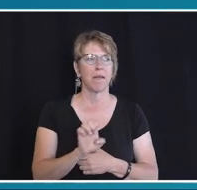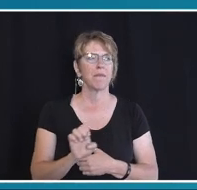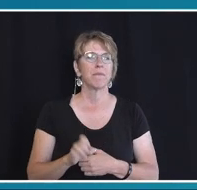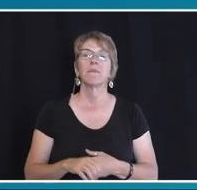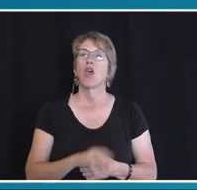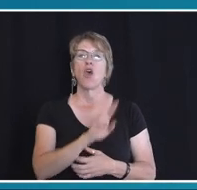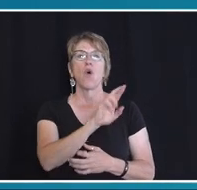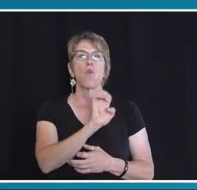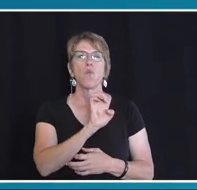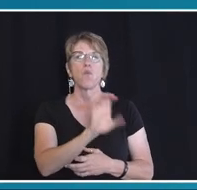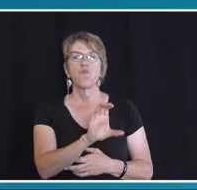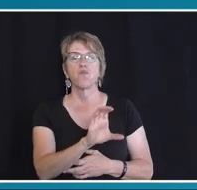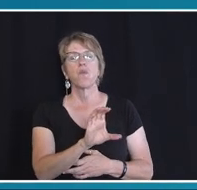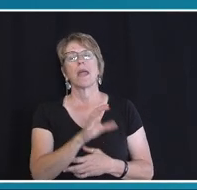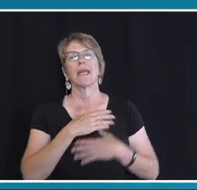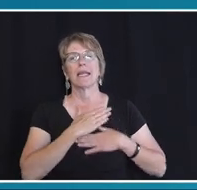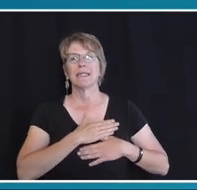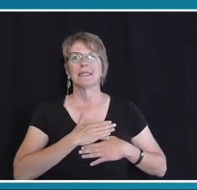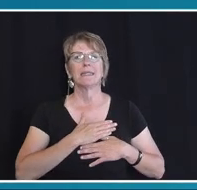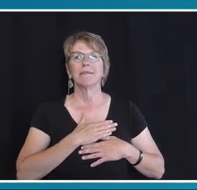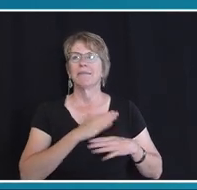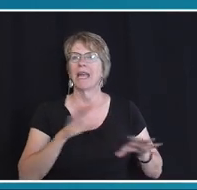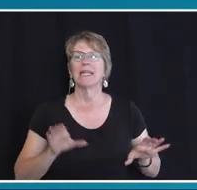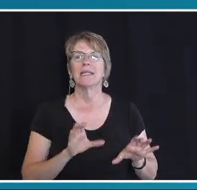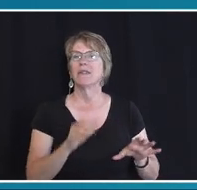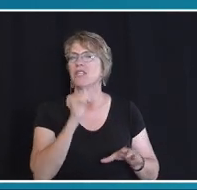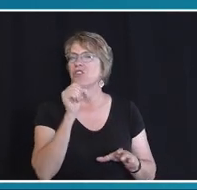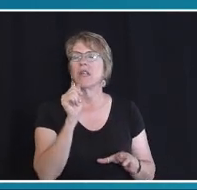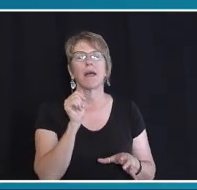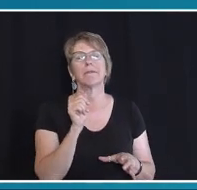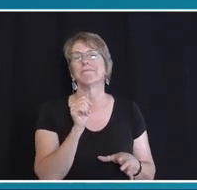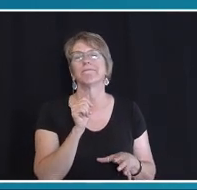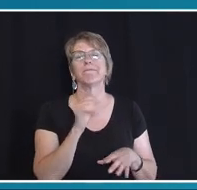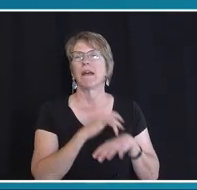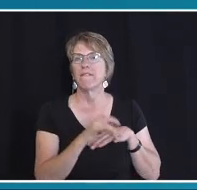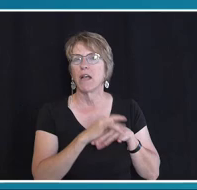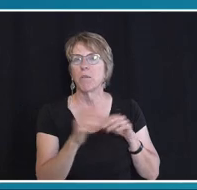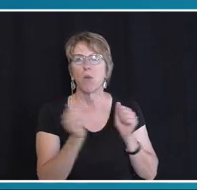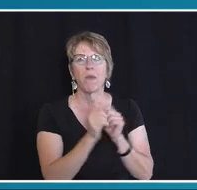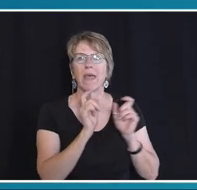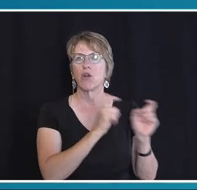would not be possible without generous supporters like you. We can't say it enough. And